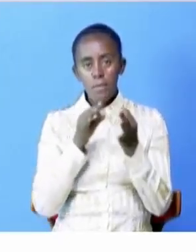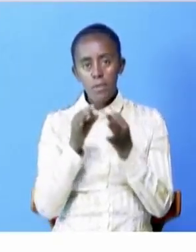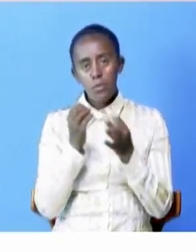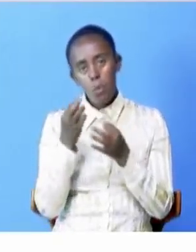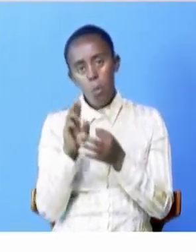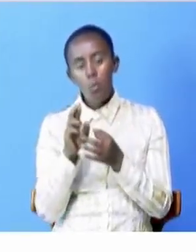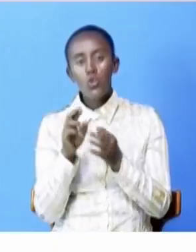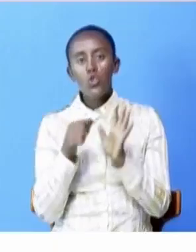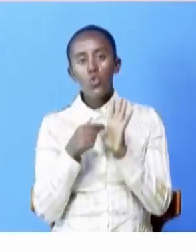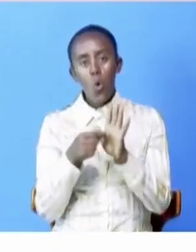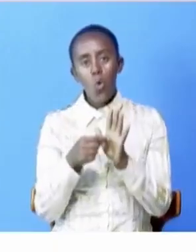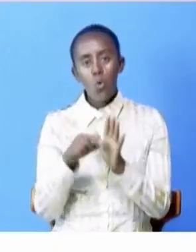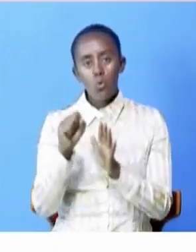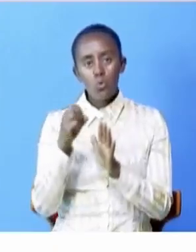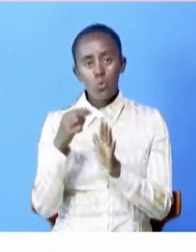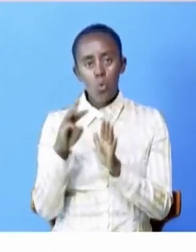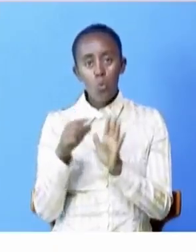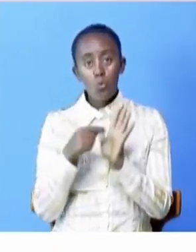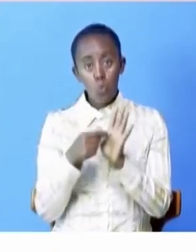or show,